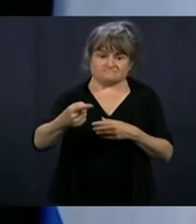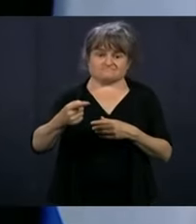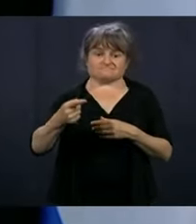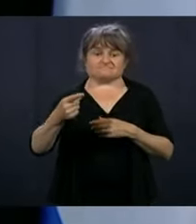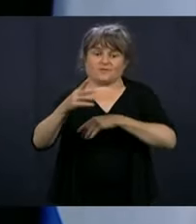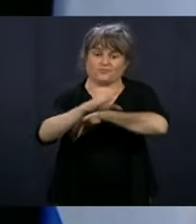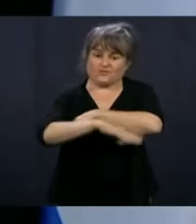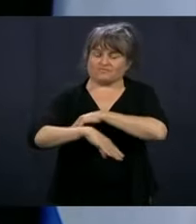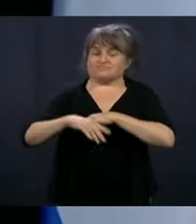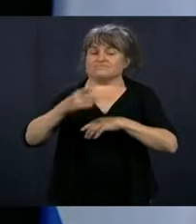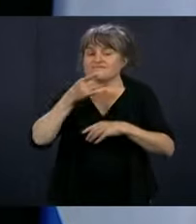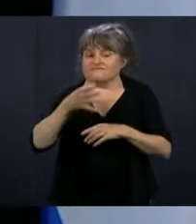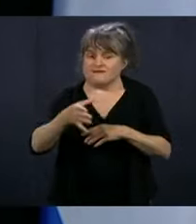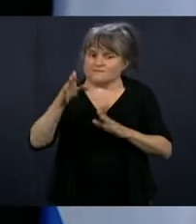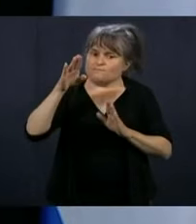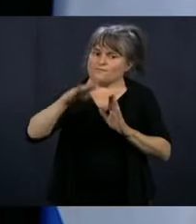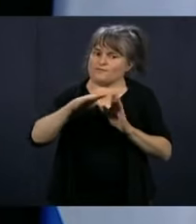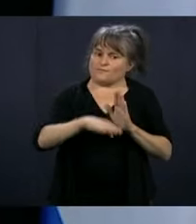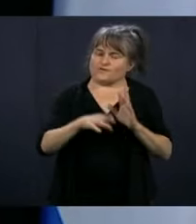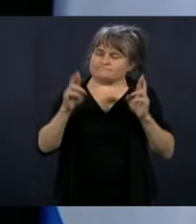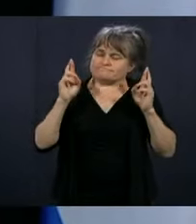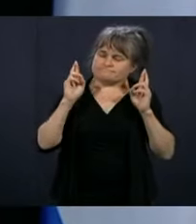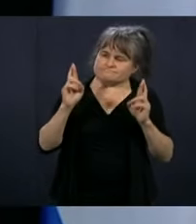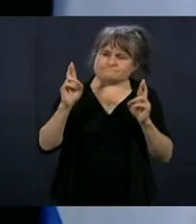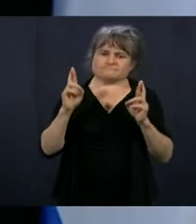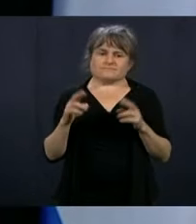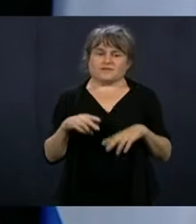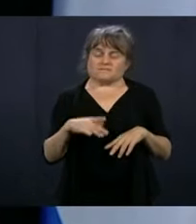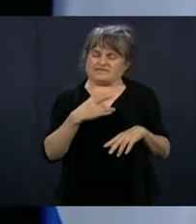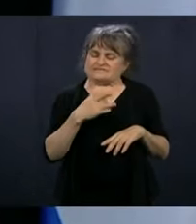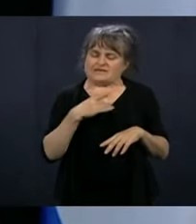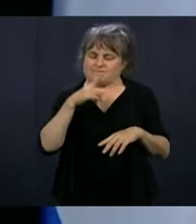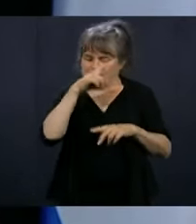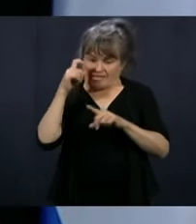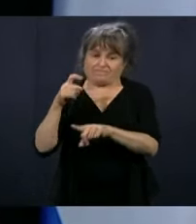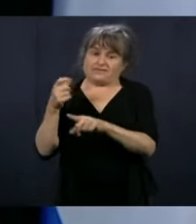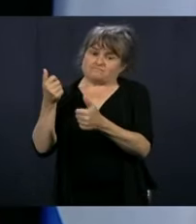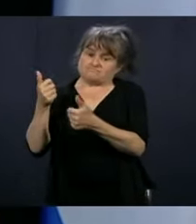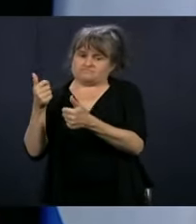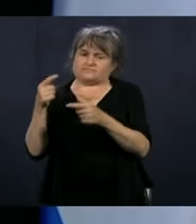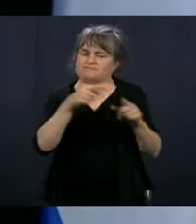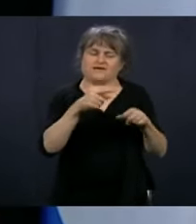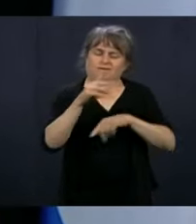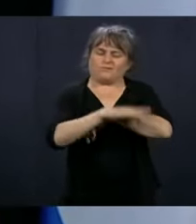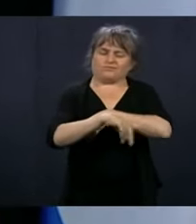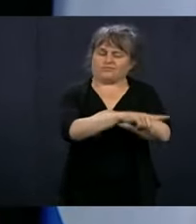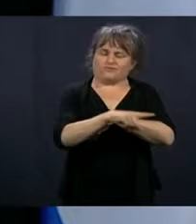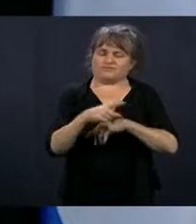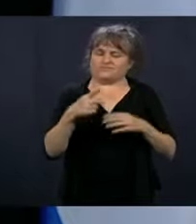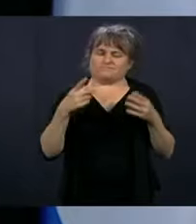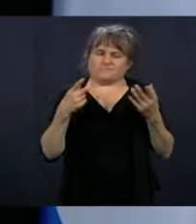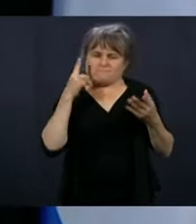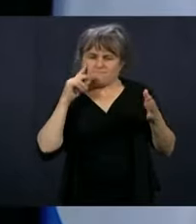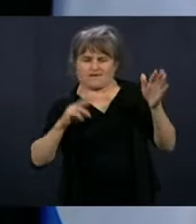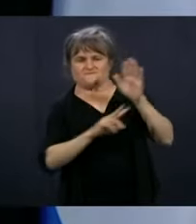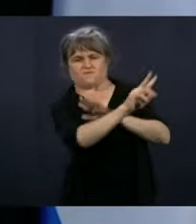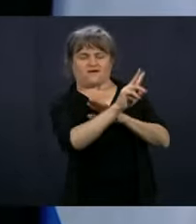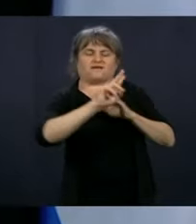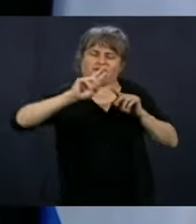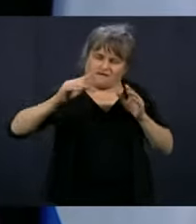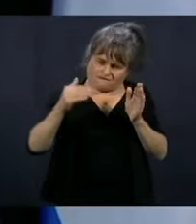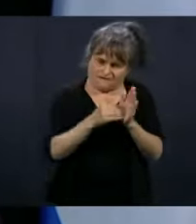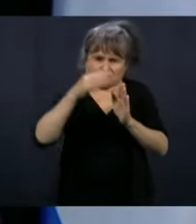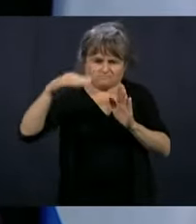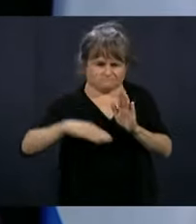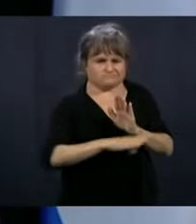season is making it that it's going down, but not considering that we may have a second wave would be dangerous, because if ever it hits us and